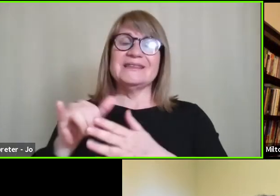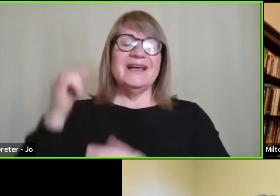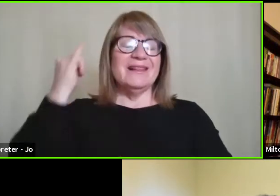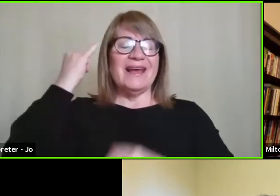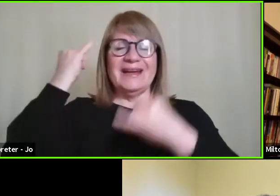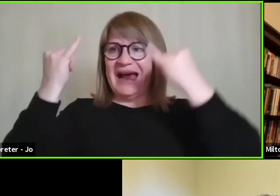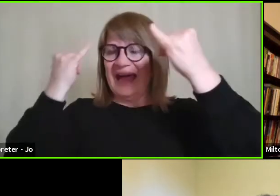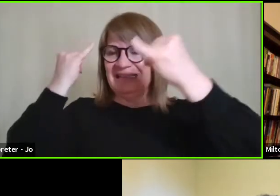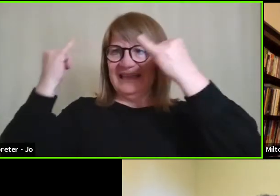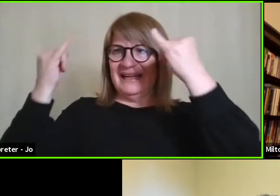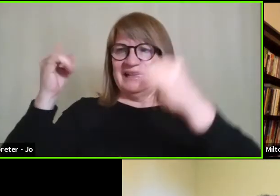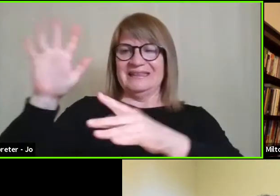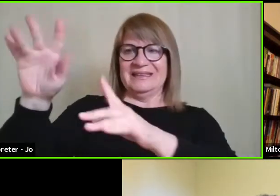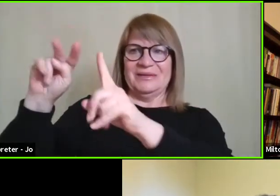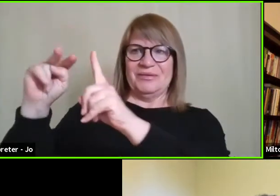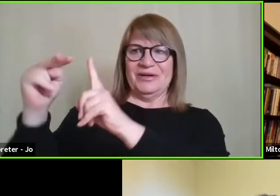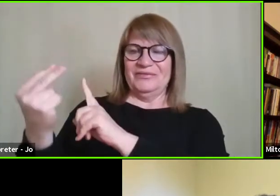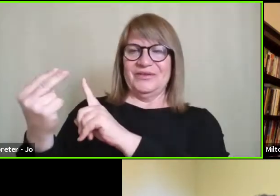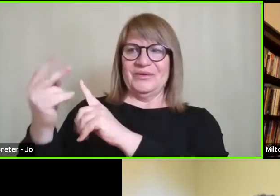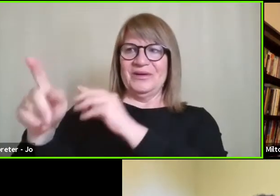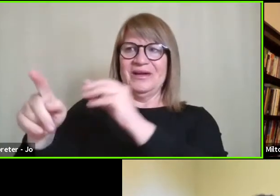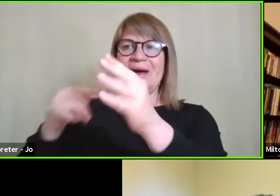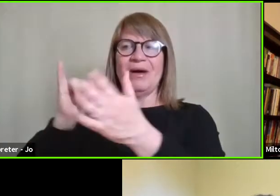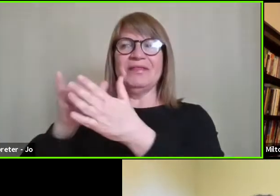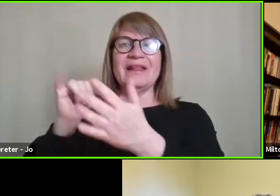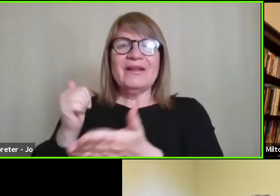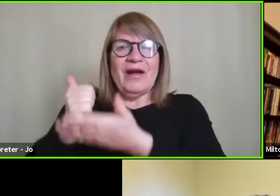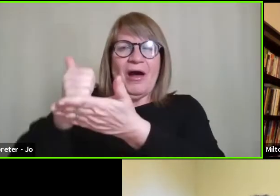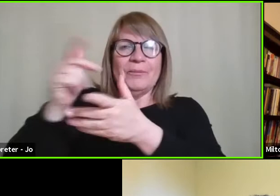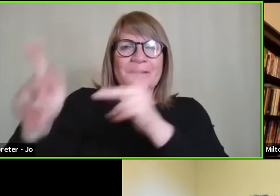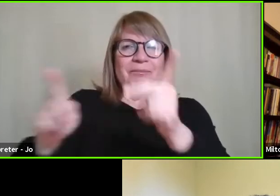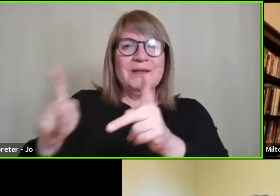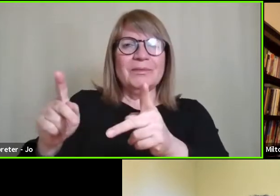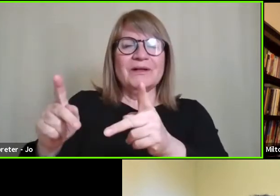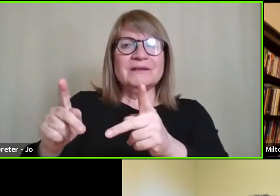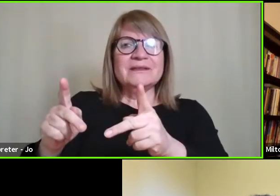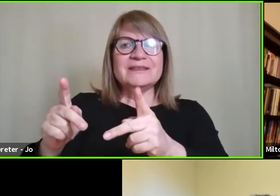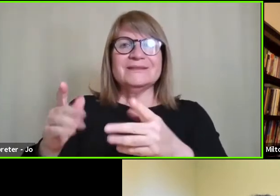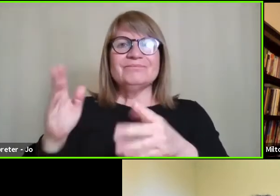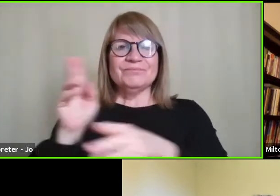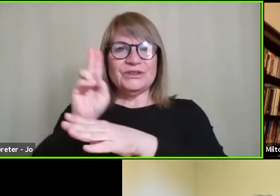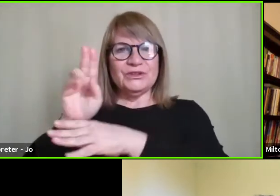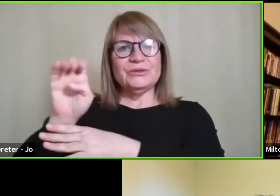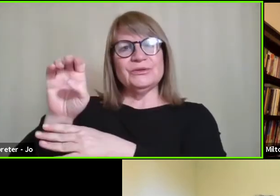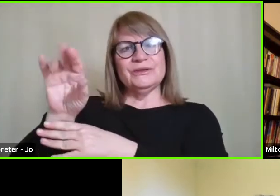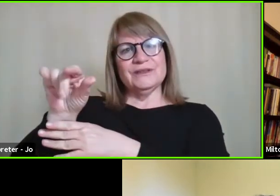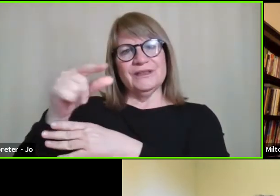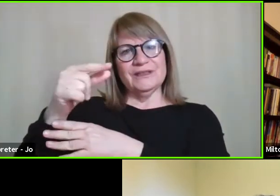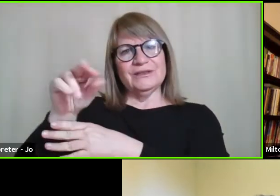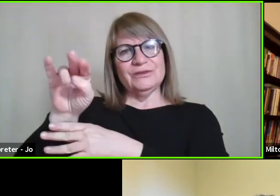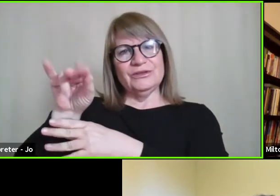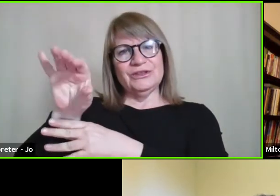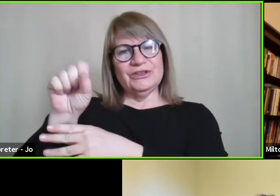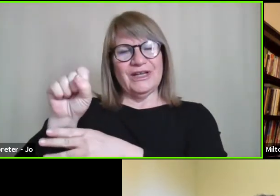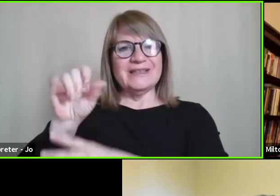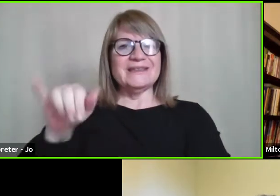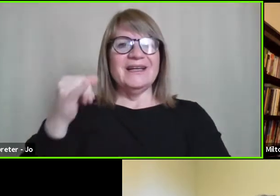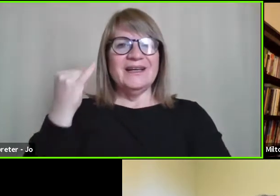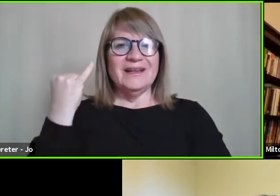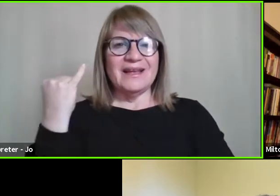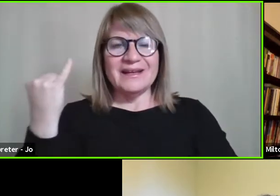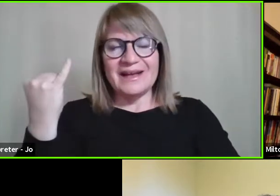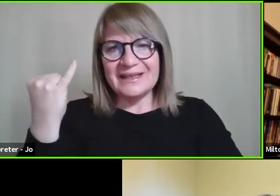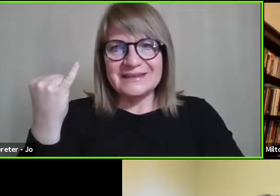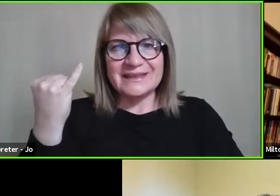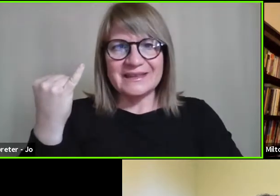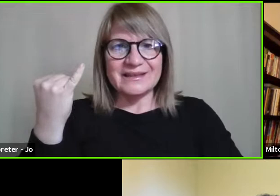many scientific developments and medical interventions that is to say that the the entire idea that we should somehow intervene and